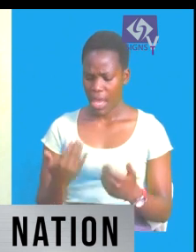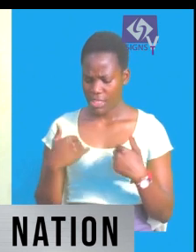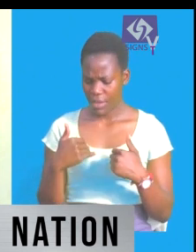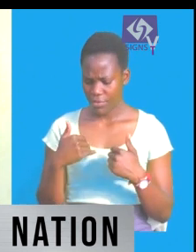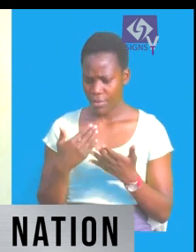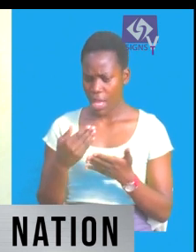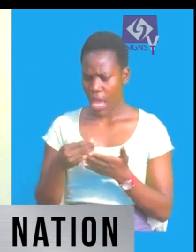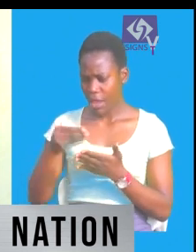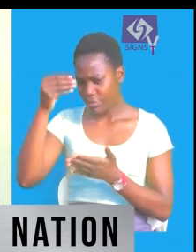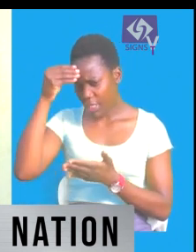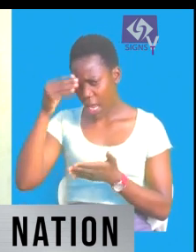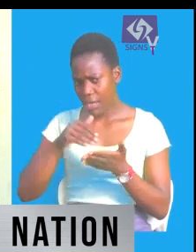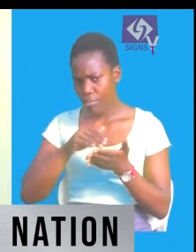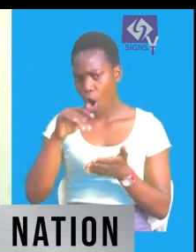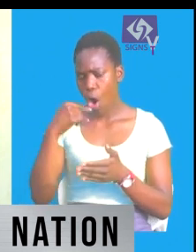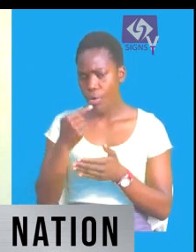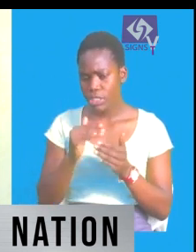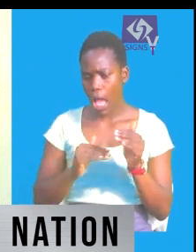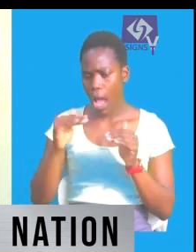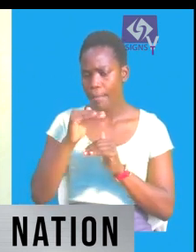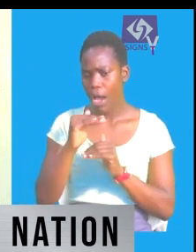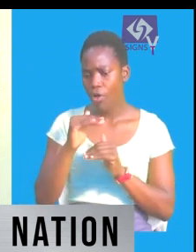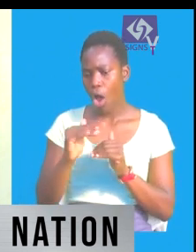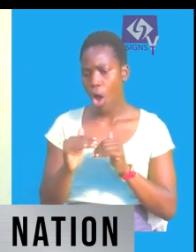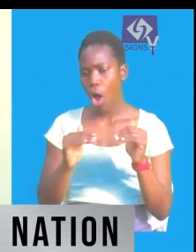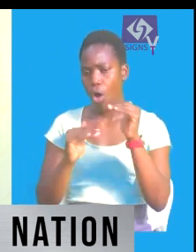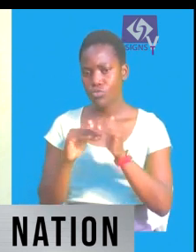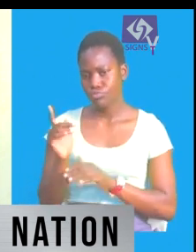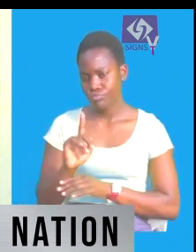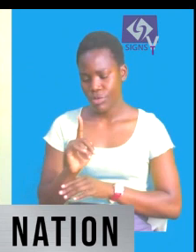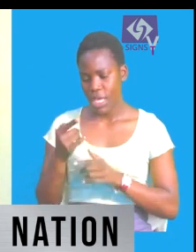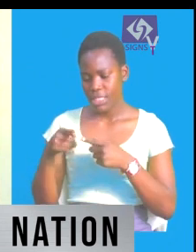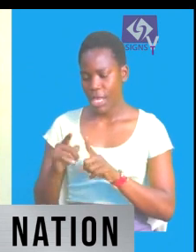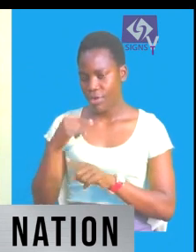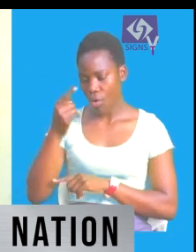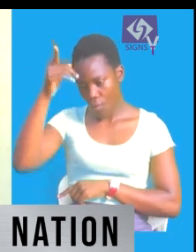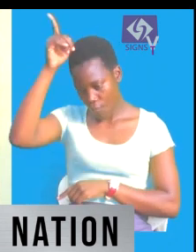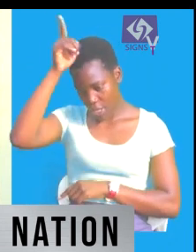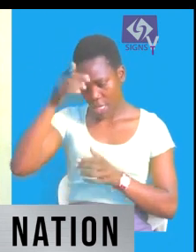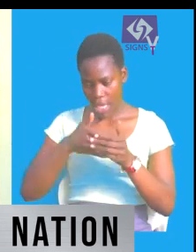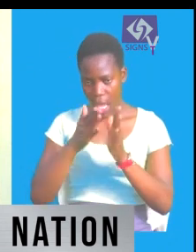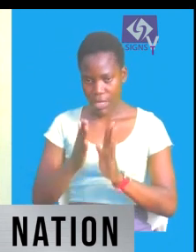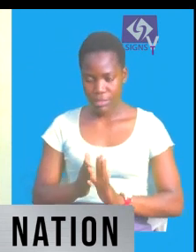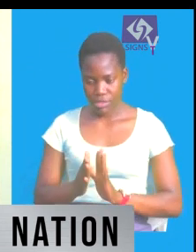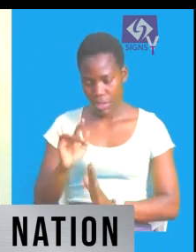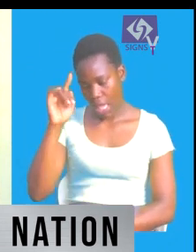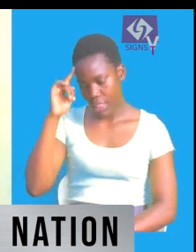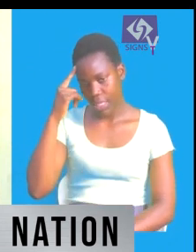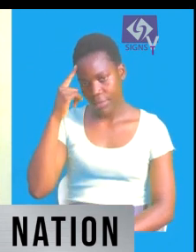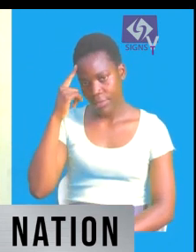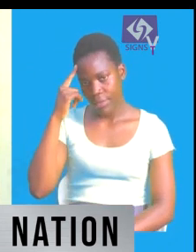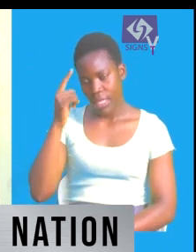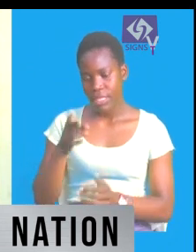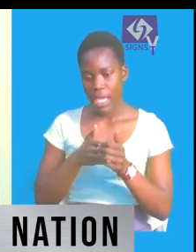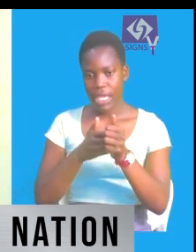is above who, but they came in as village administrators, so they